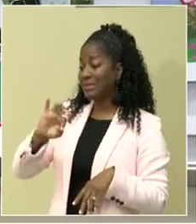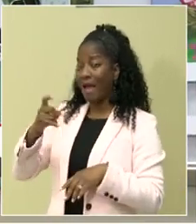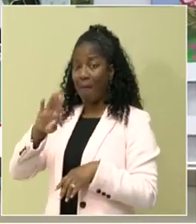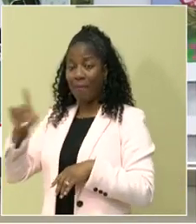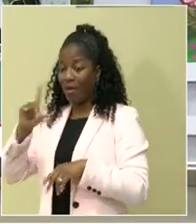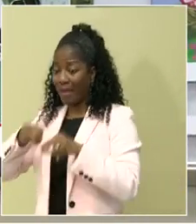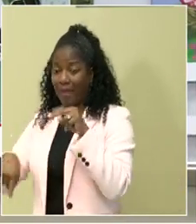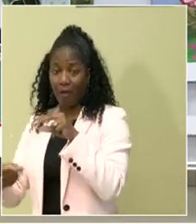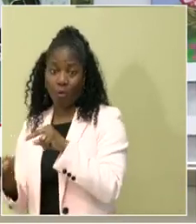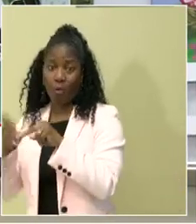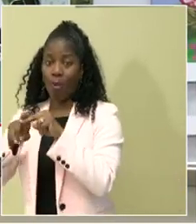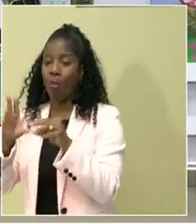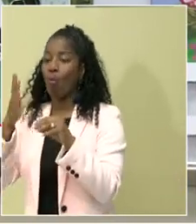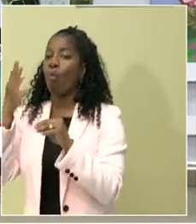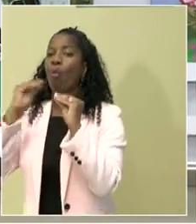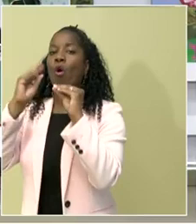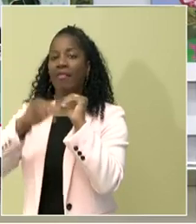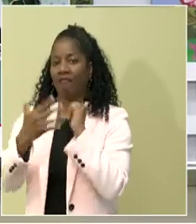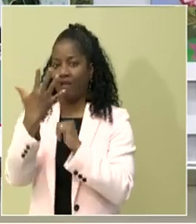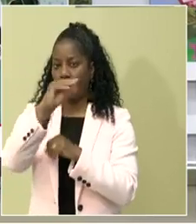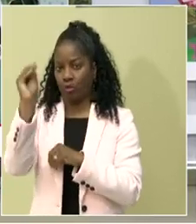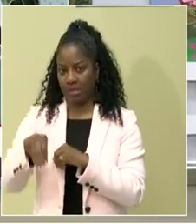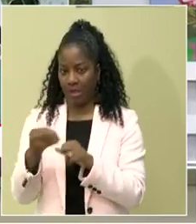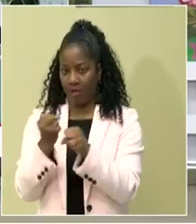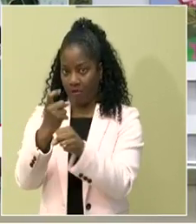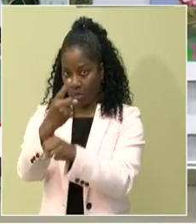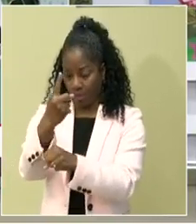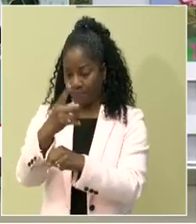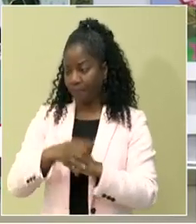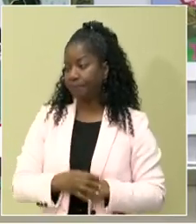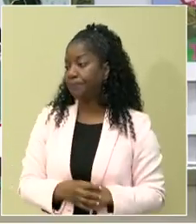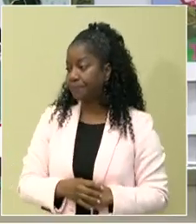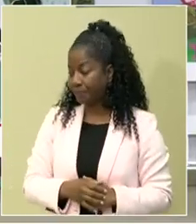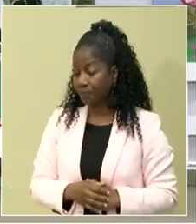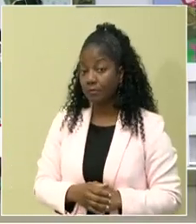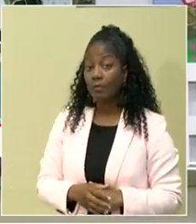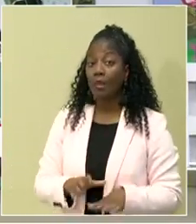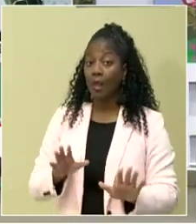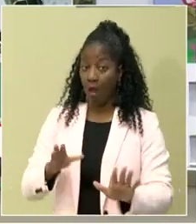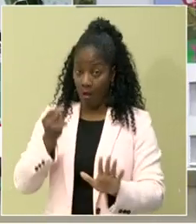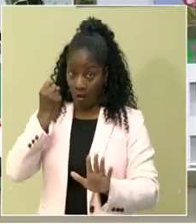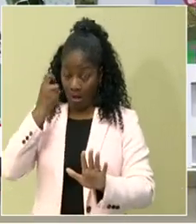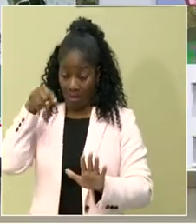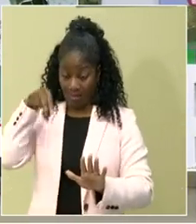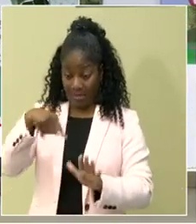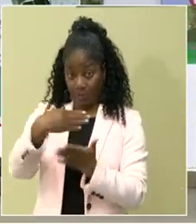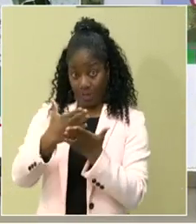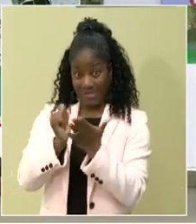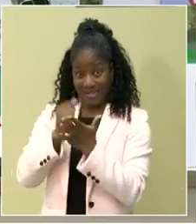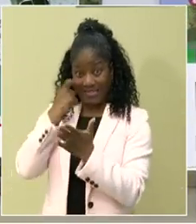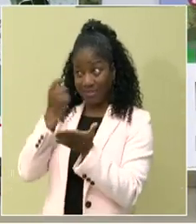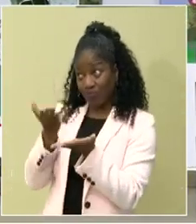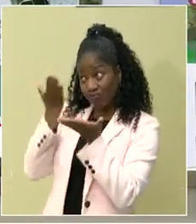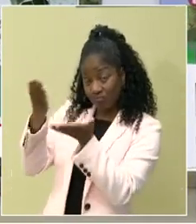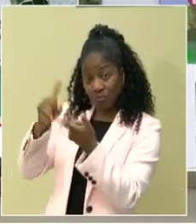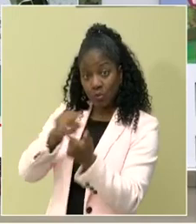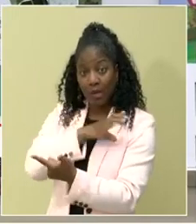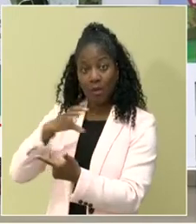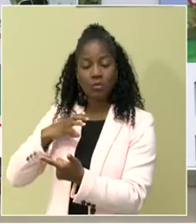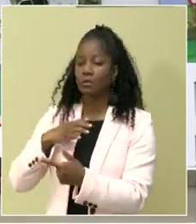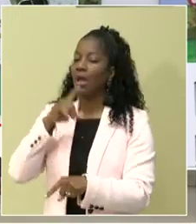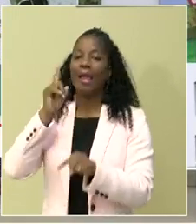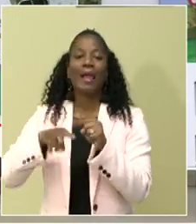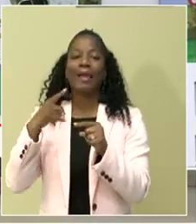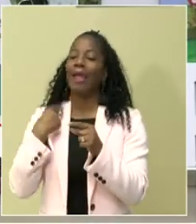go up more than 5% every year. What this budget proposes that I'm sending to the council is that it can't go